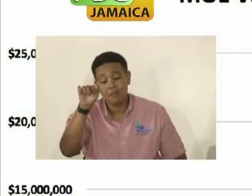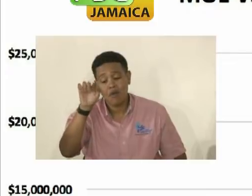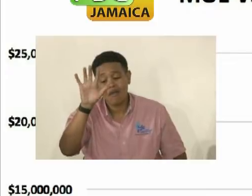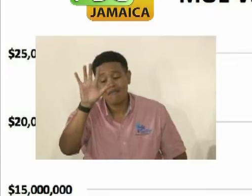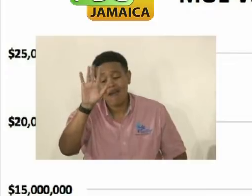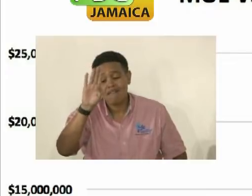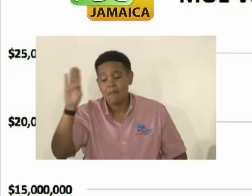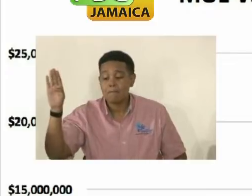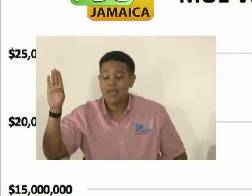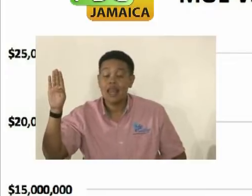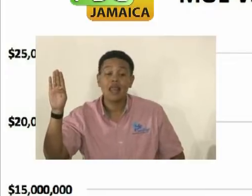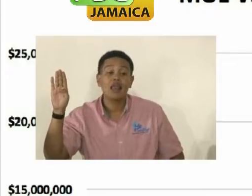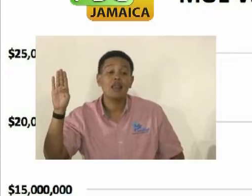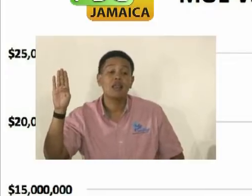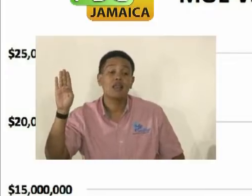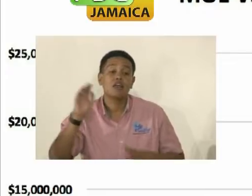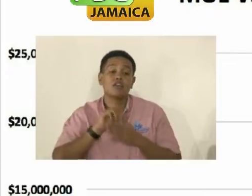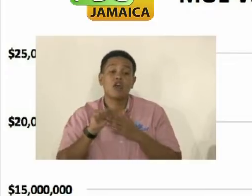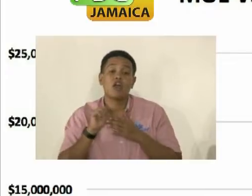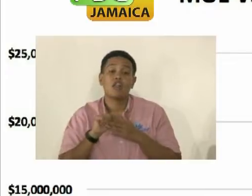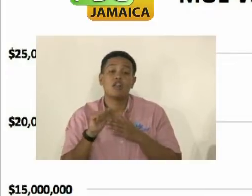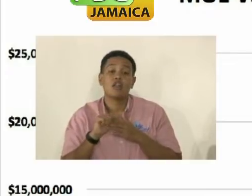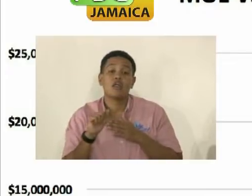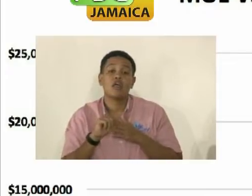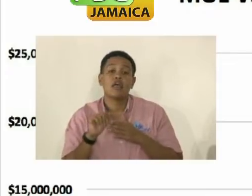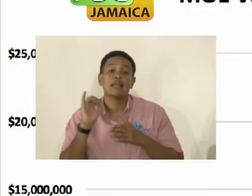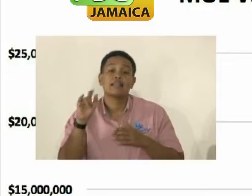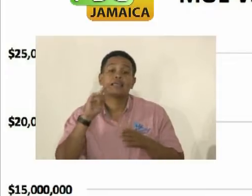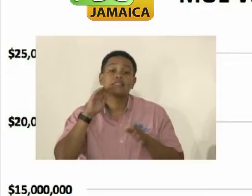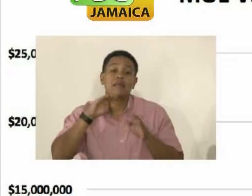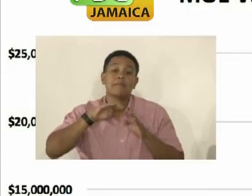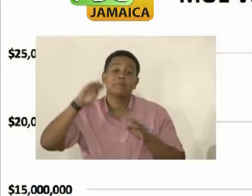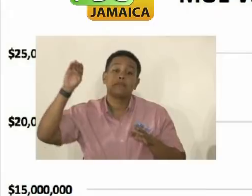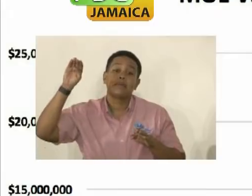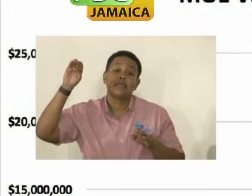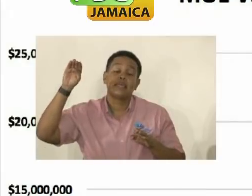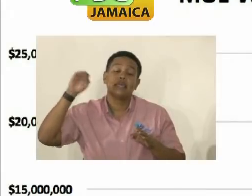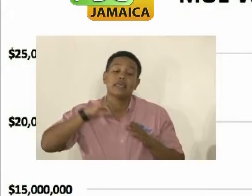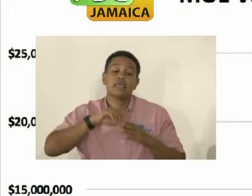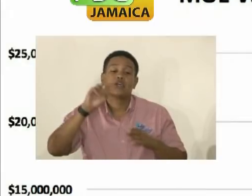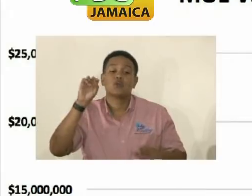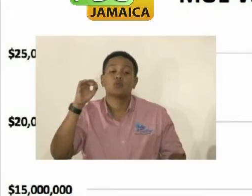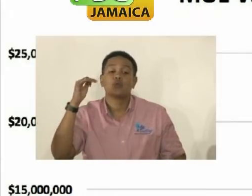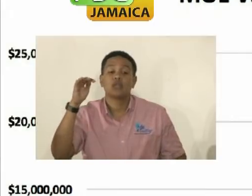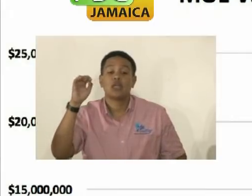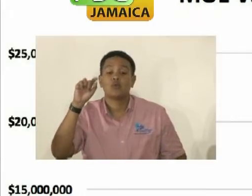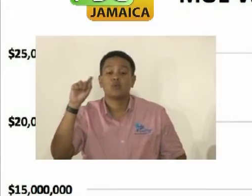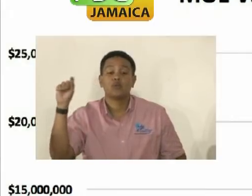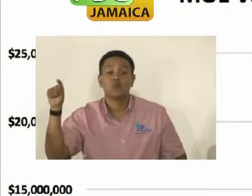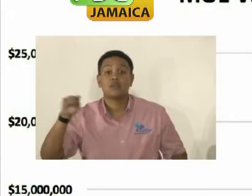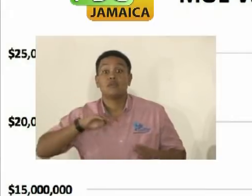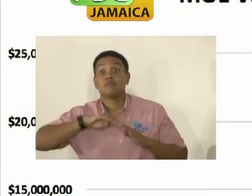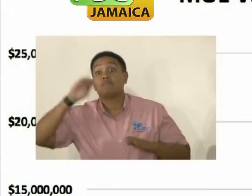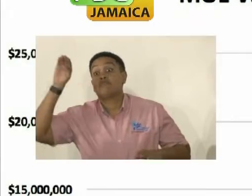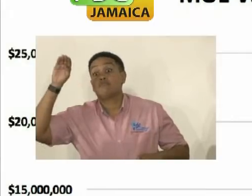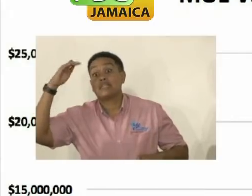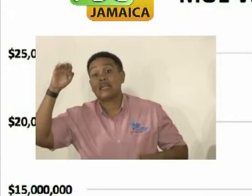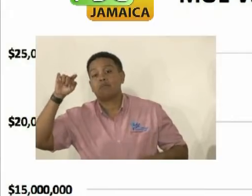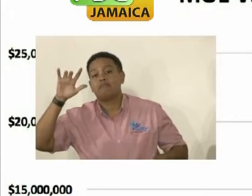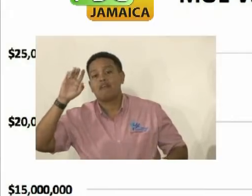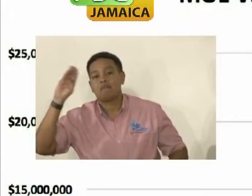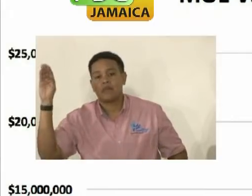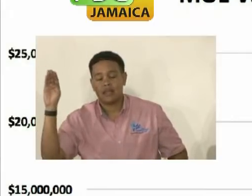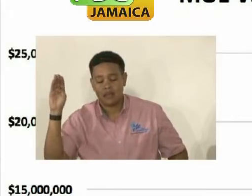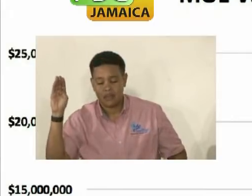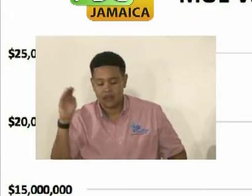$19.5 billion. That's the peak there in 2019-2020.